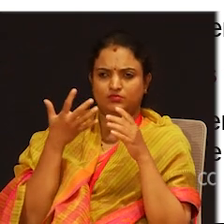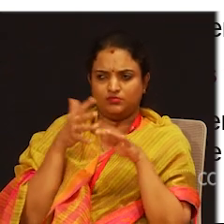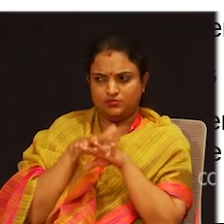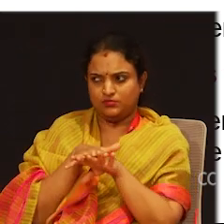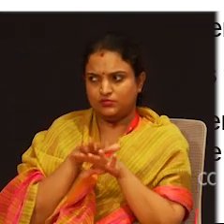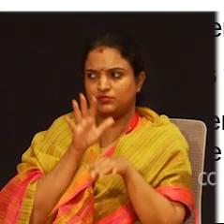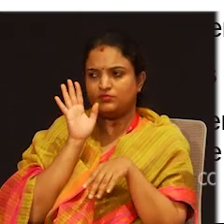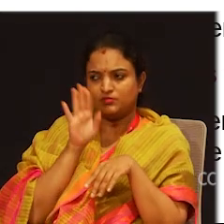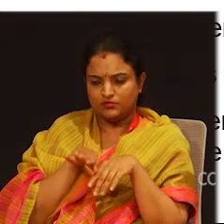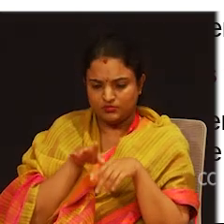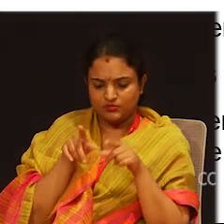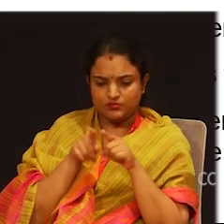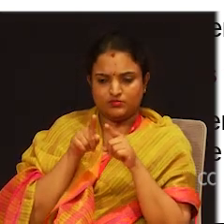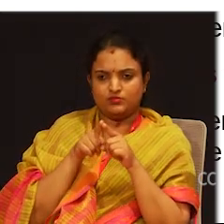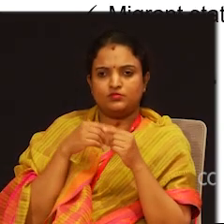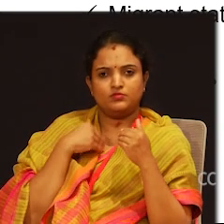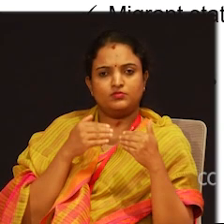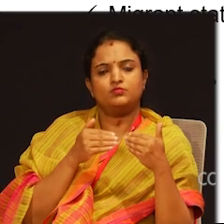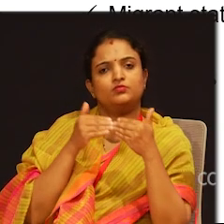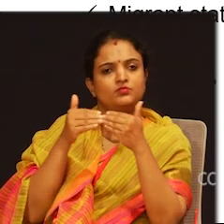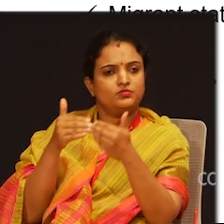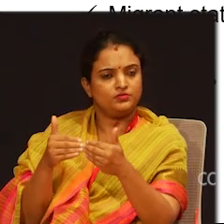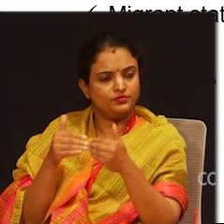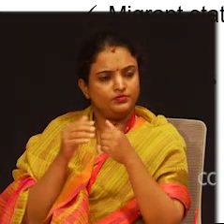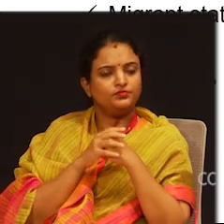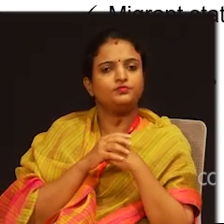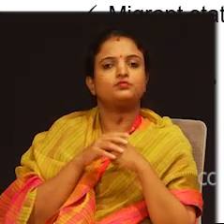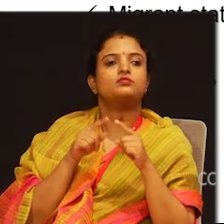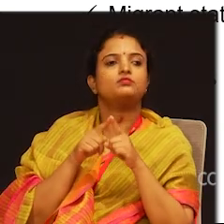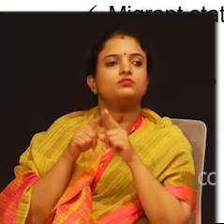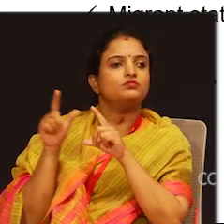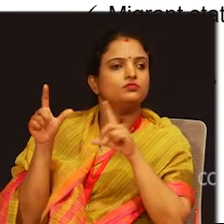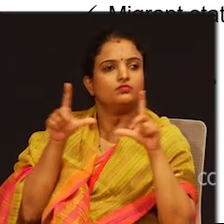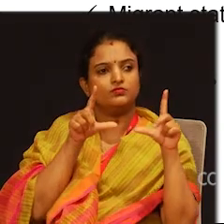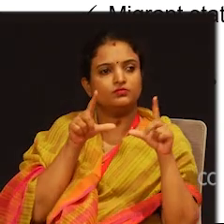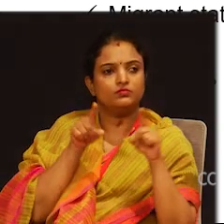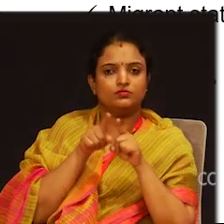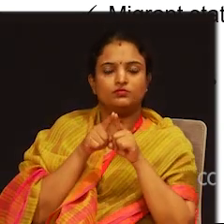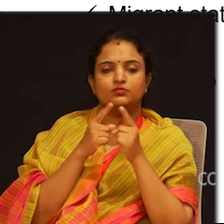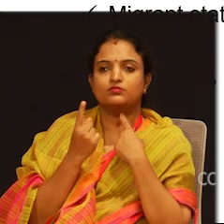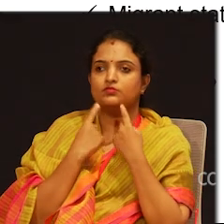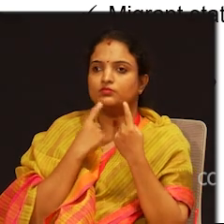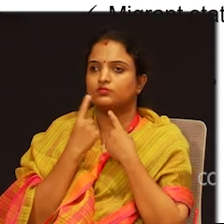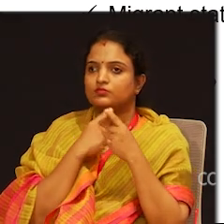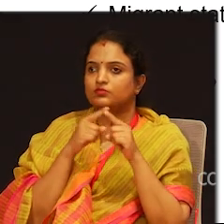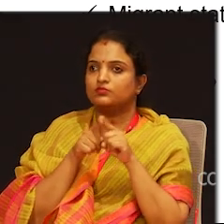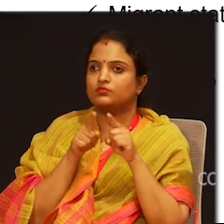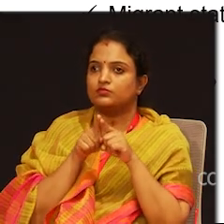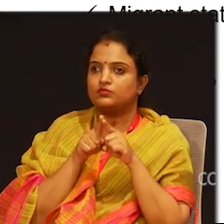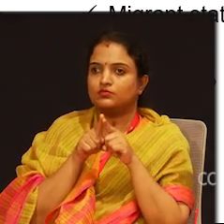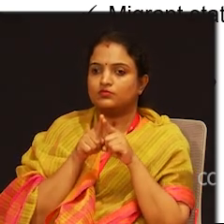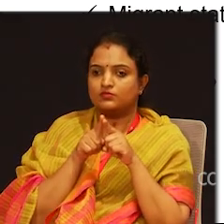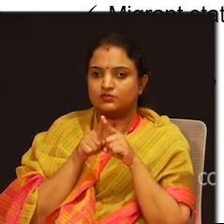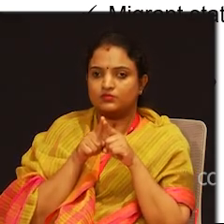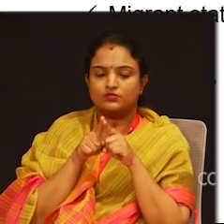inclusion already. I'll go to my next slide, which talks about some of the nuances that exist when we talk